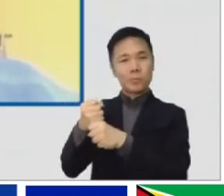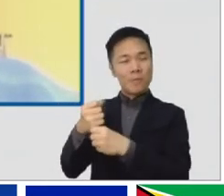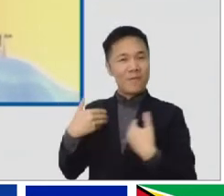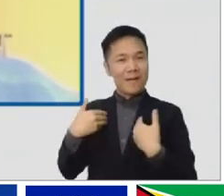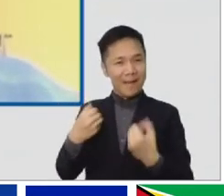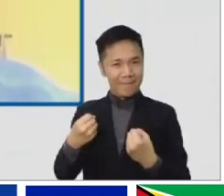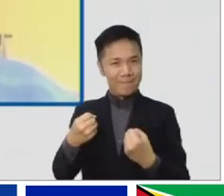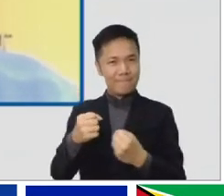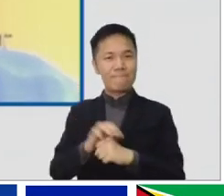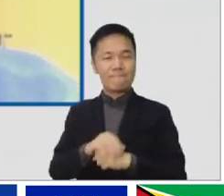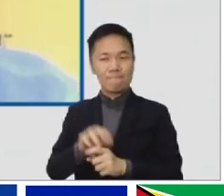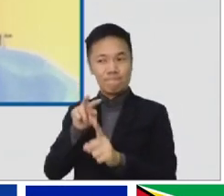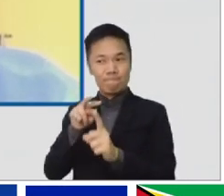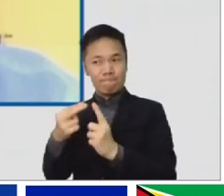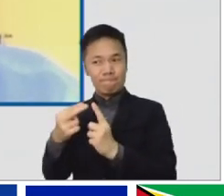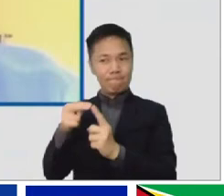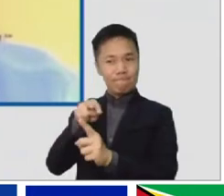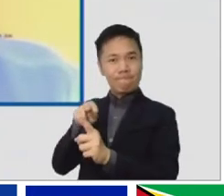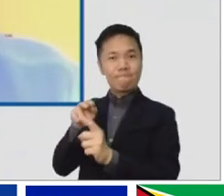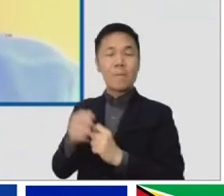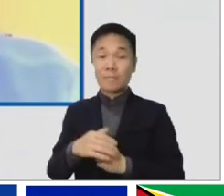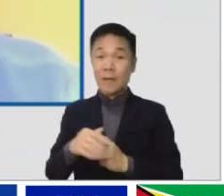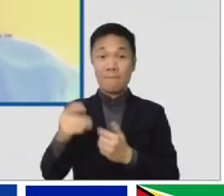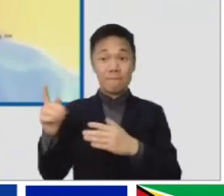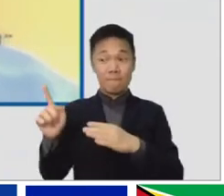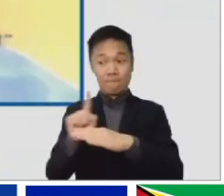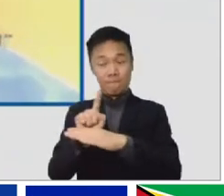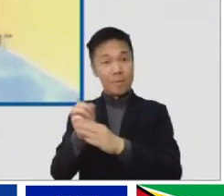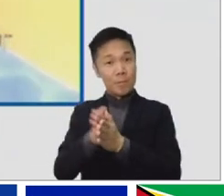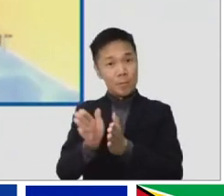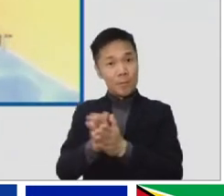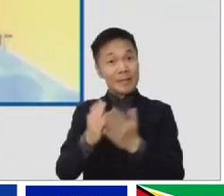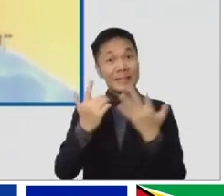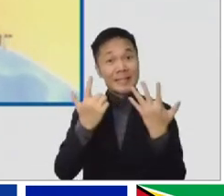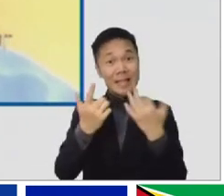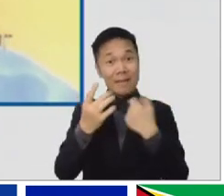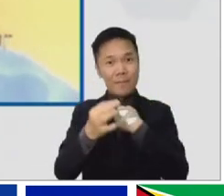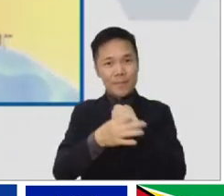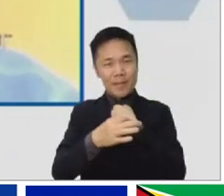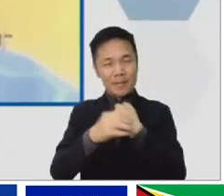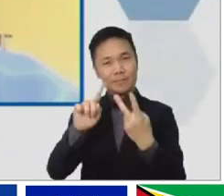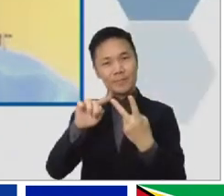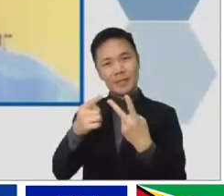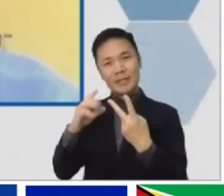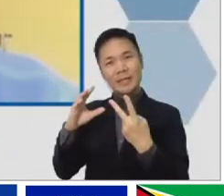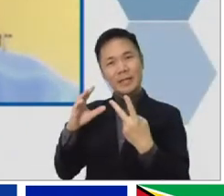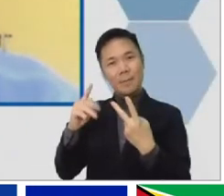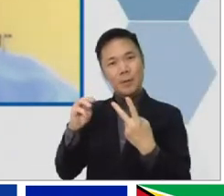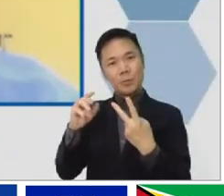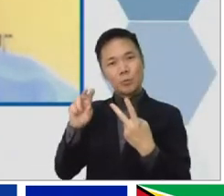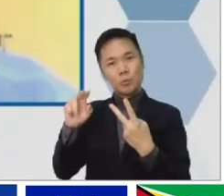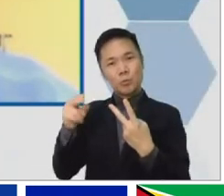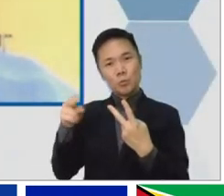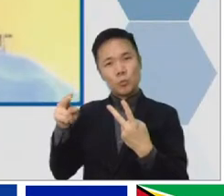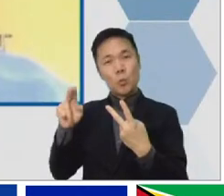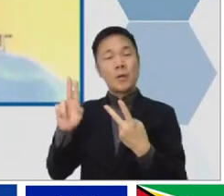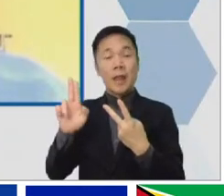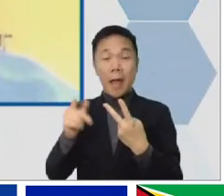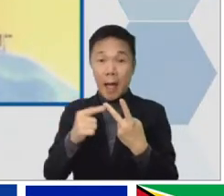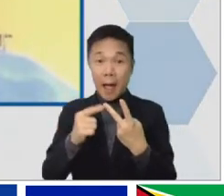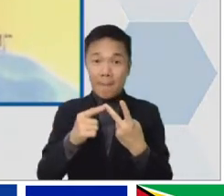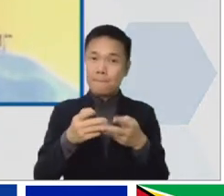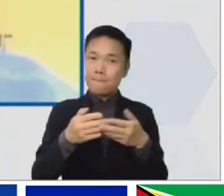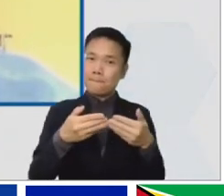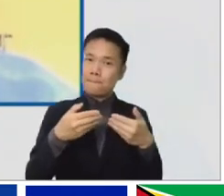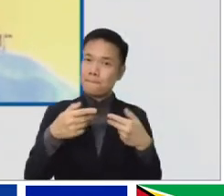will last 7 minutes, I will ask Alex Camacho from PAHO to introduce the Slido concept, which is the way in